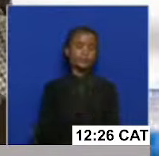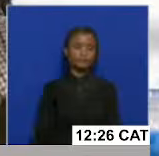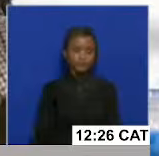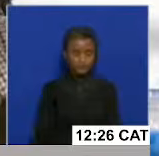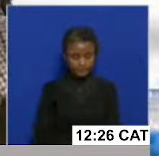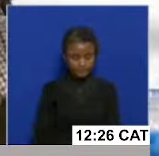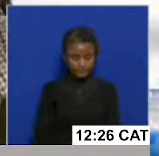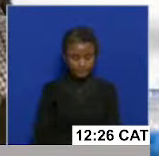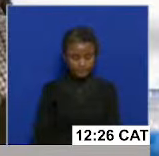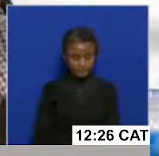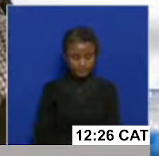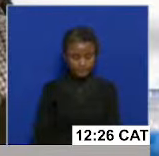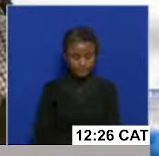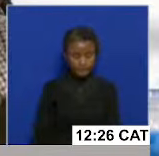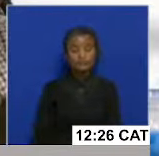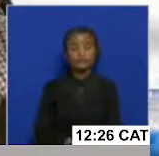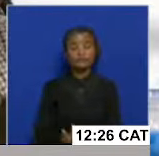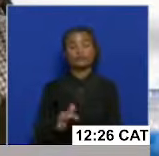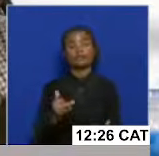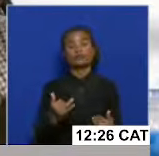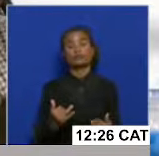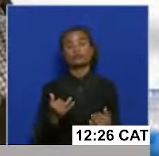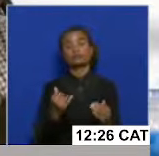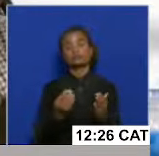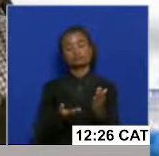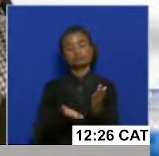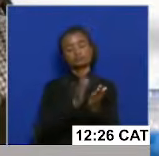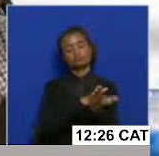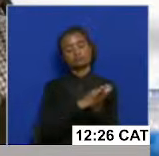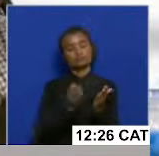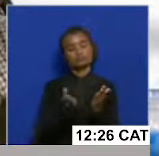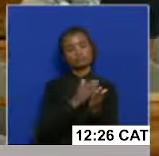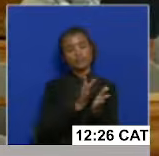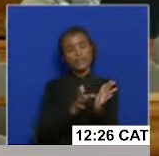If you then turn to page 4, you will see